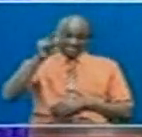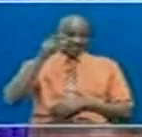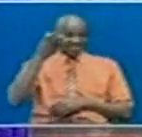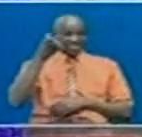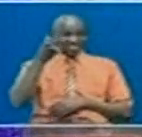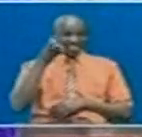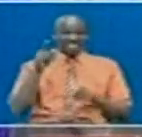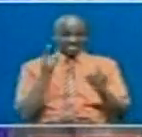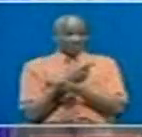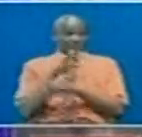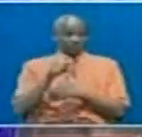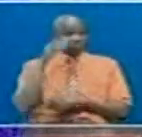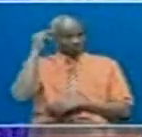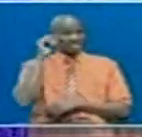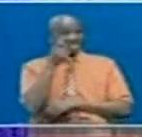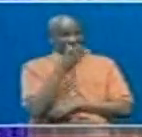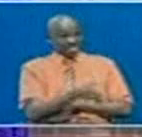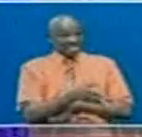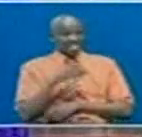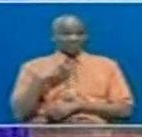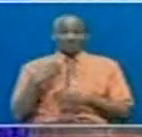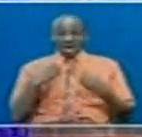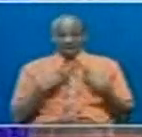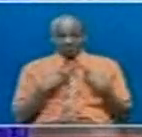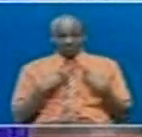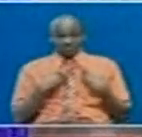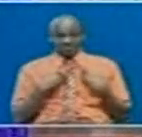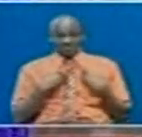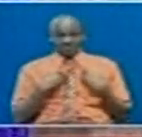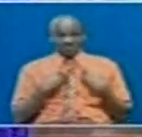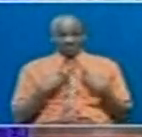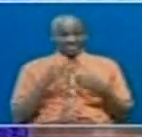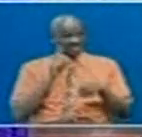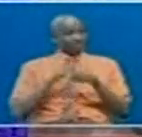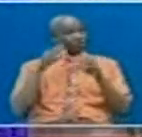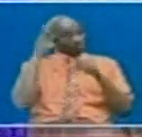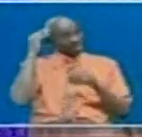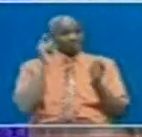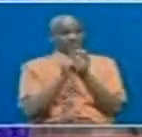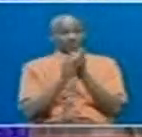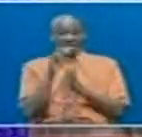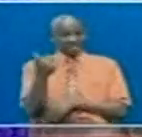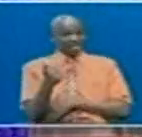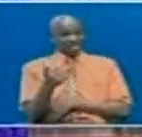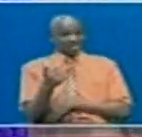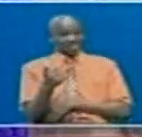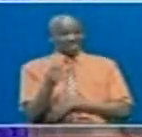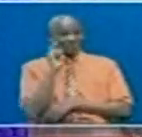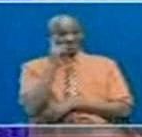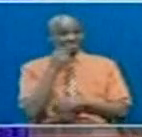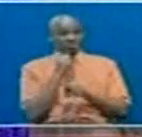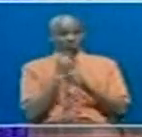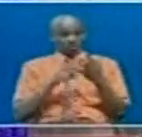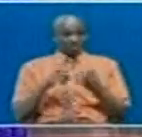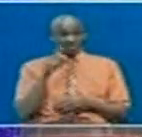are not different from the Somalis here. They relate in terms of clans. Because when a Somali meets a Somali, the first thing they find